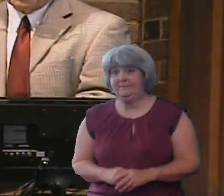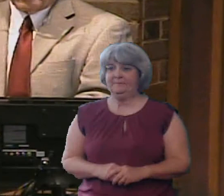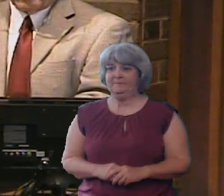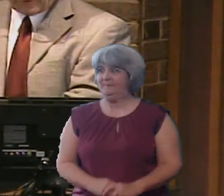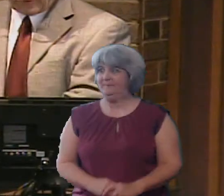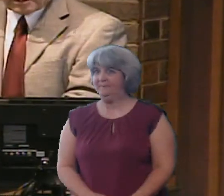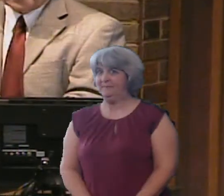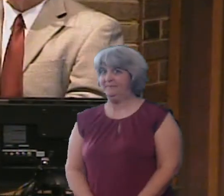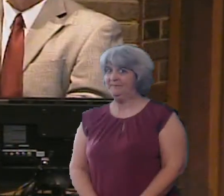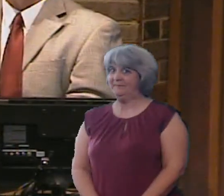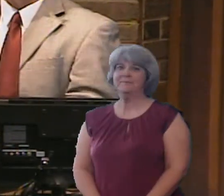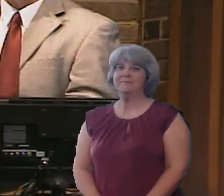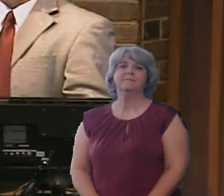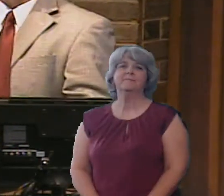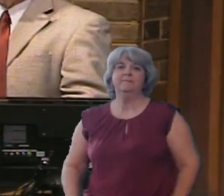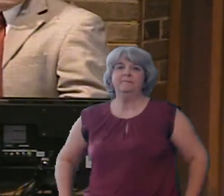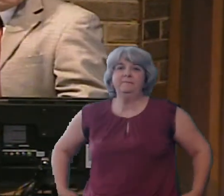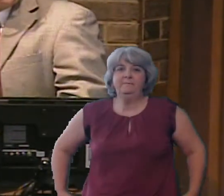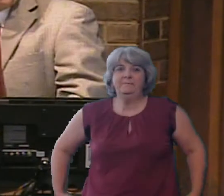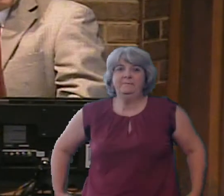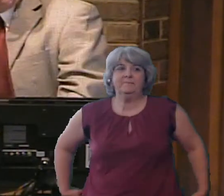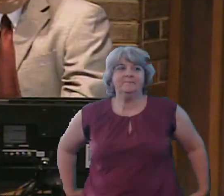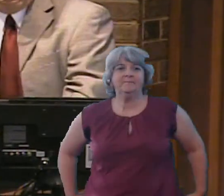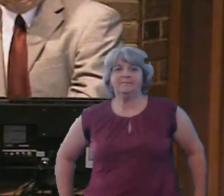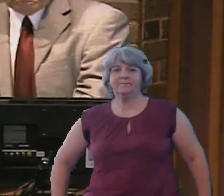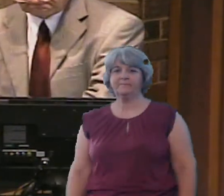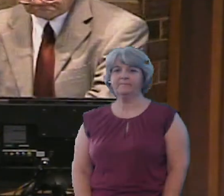We'll do the first and the second stanzas.